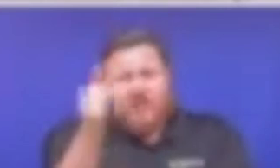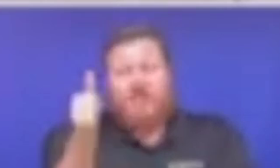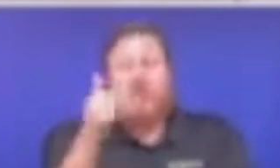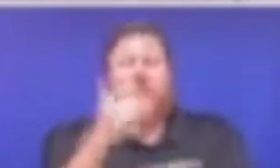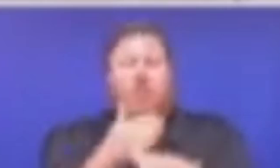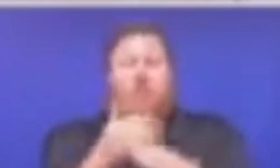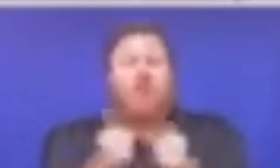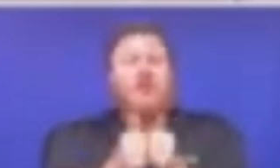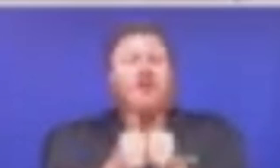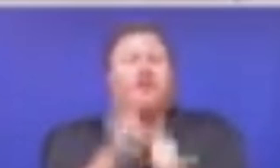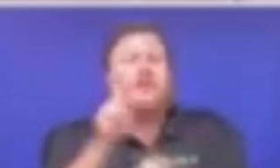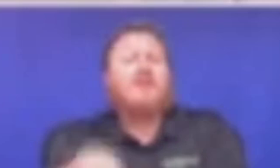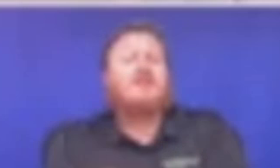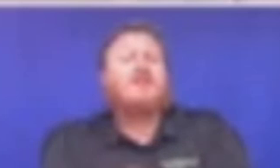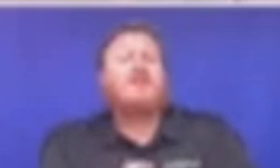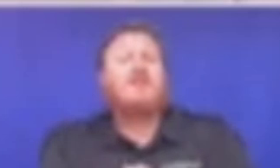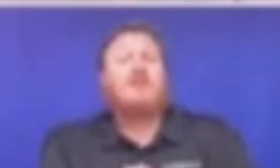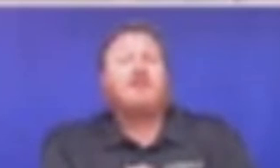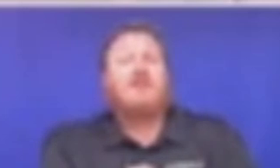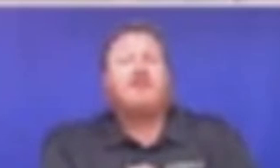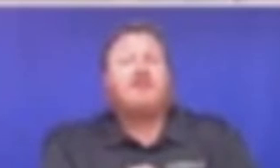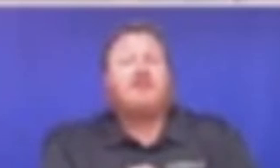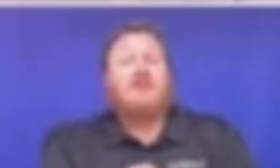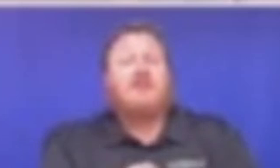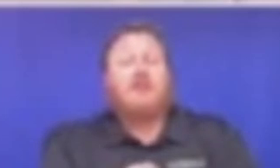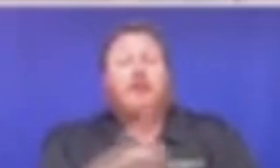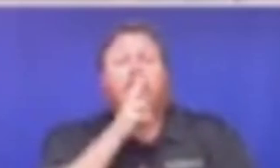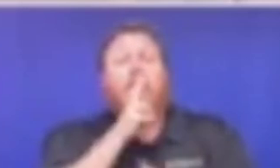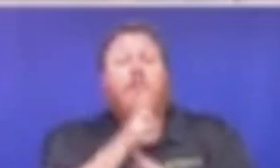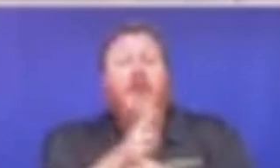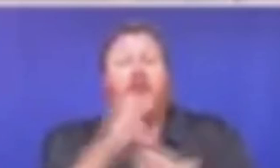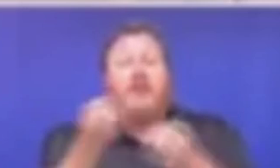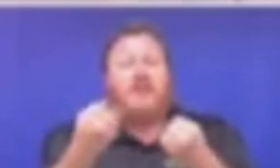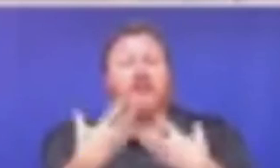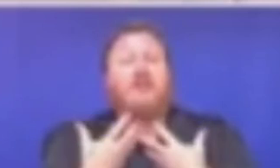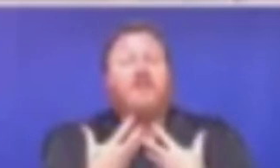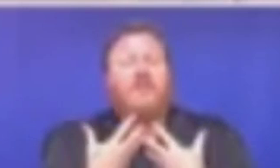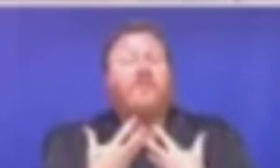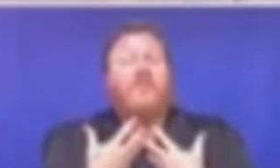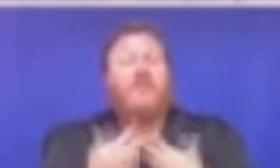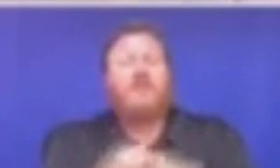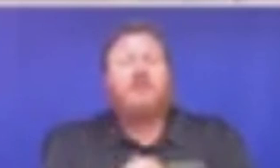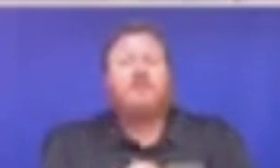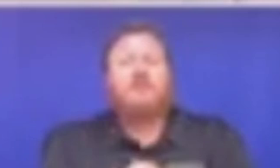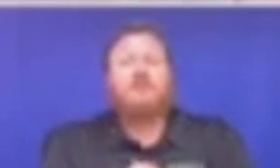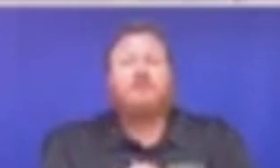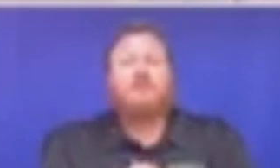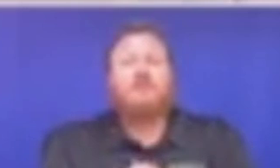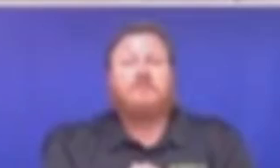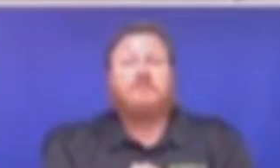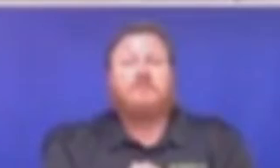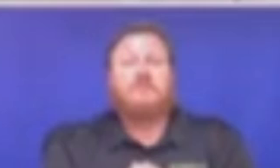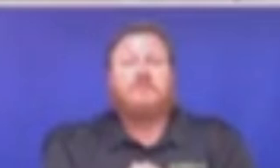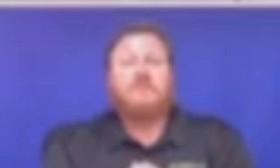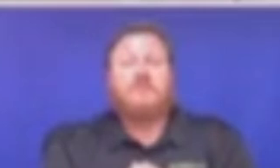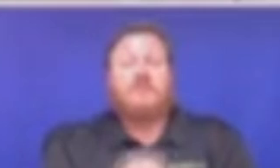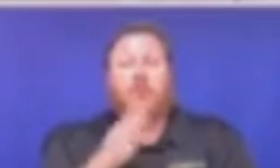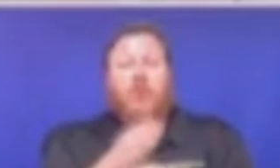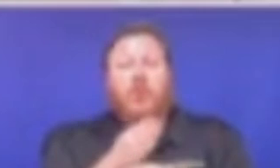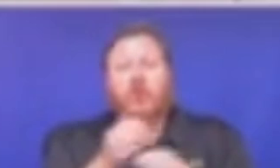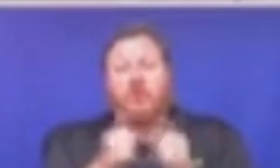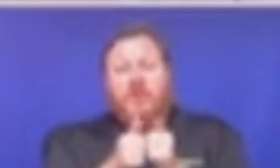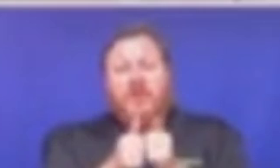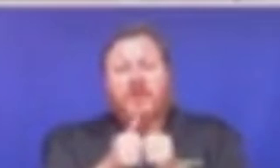work together. And that was the mandate they have given us all, to say work together